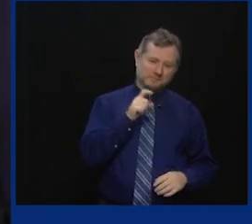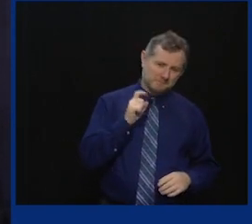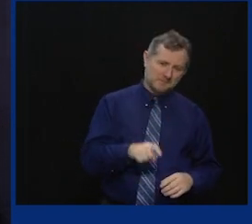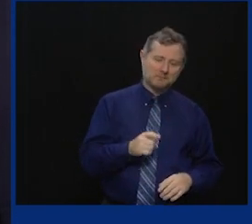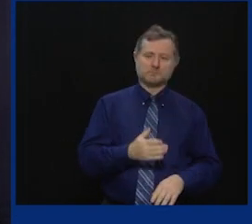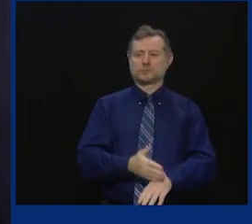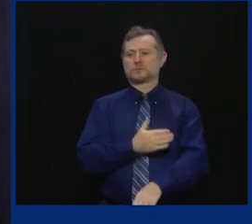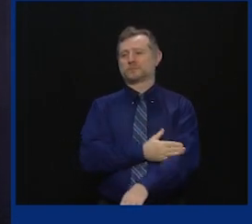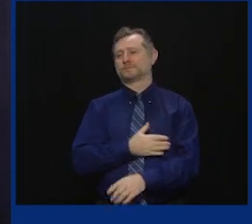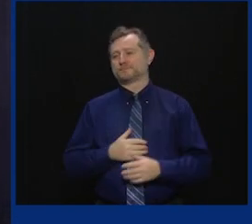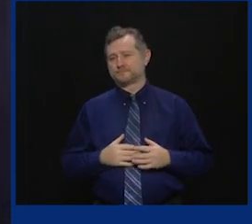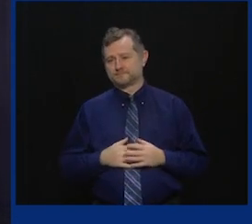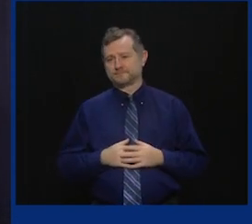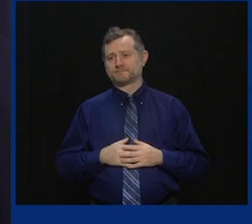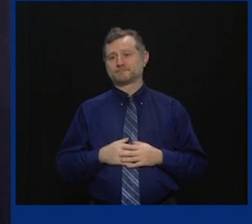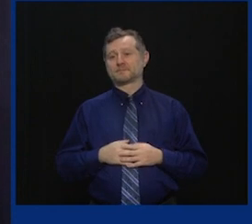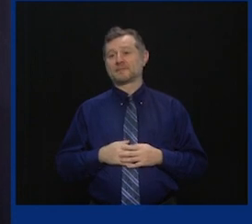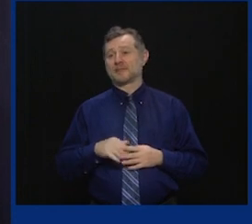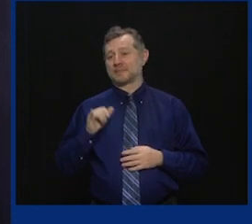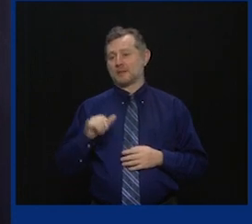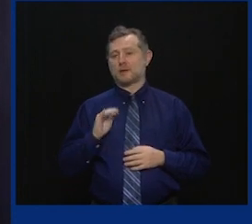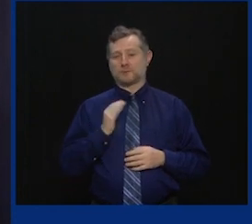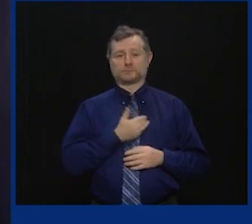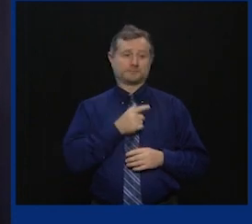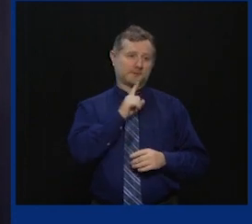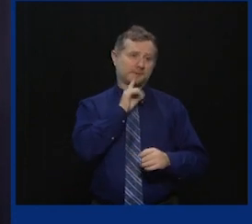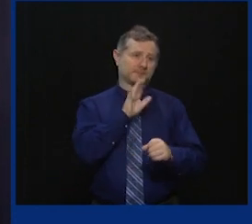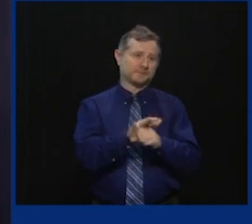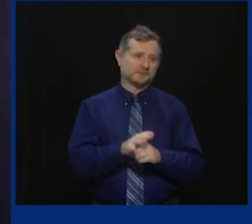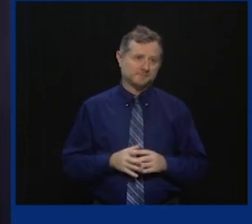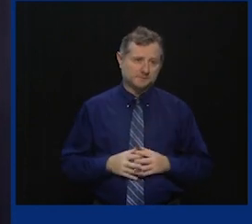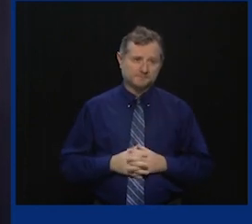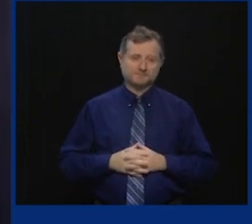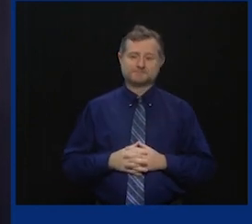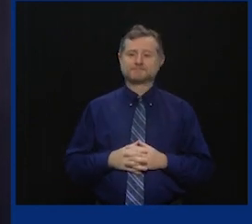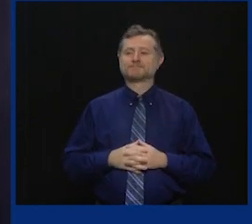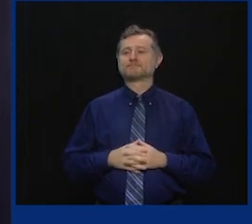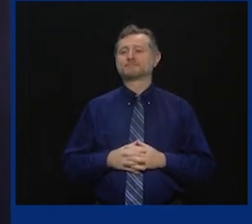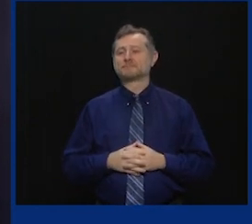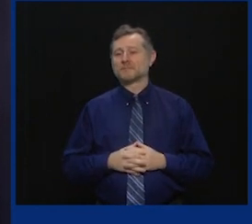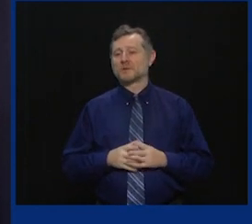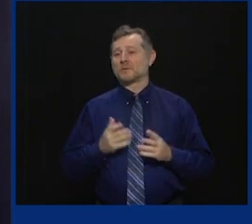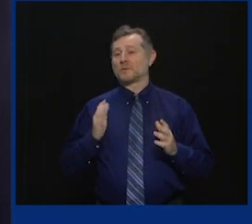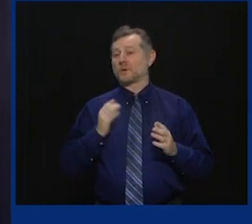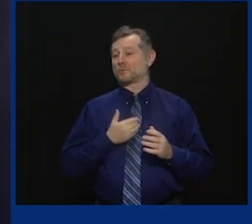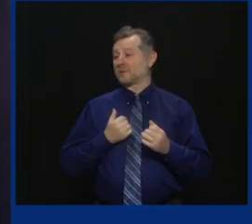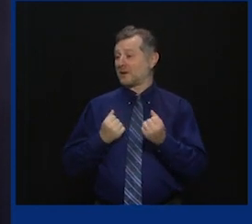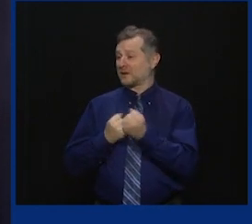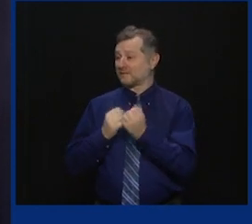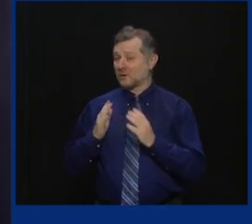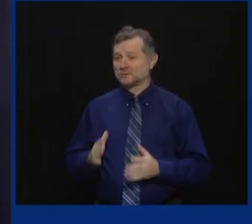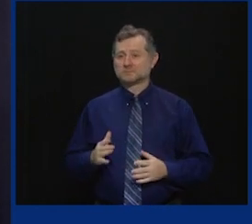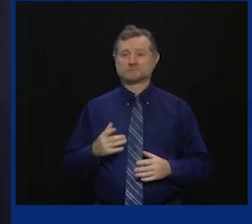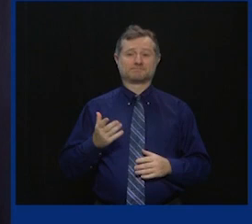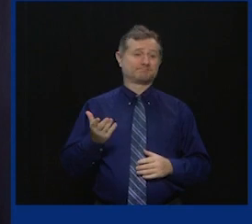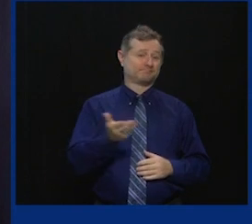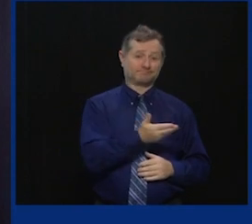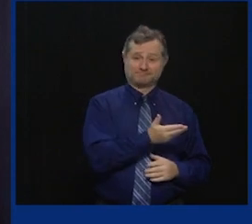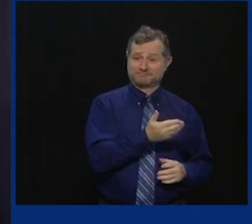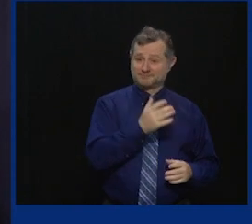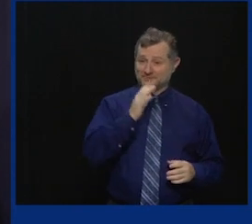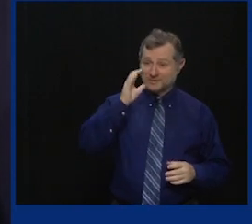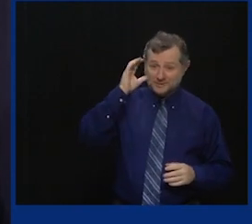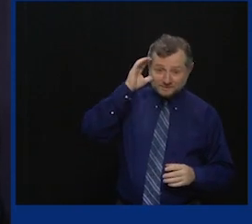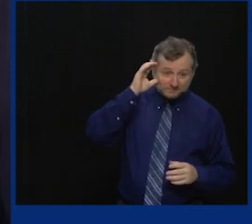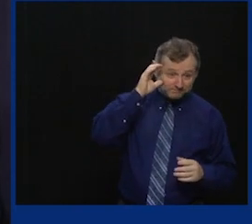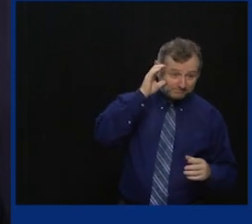And that is what we're committed to do with our advocates who you'll hear from, the cooperation